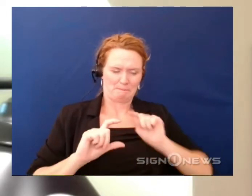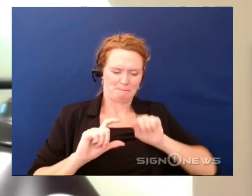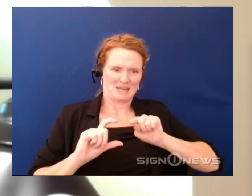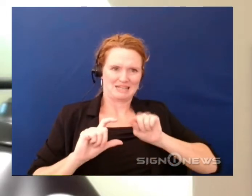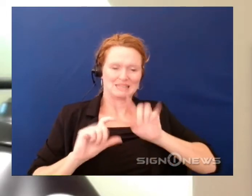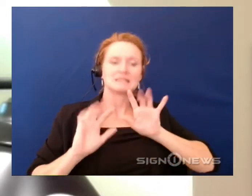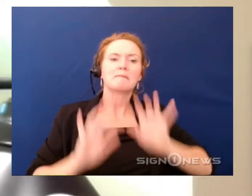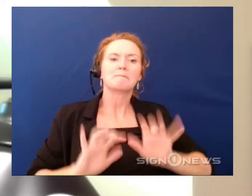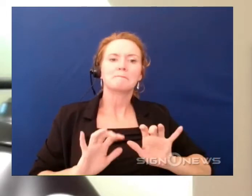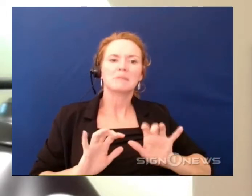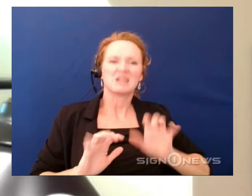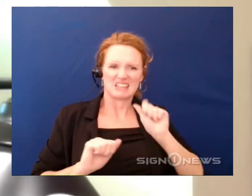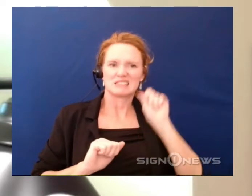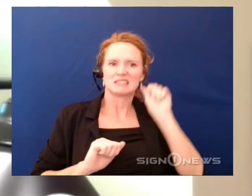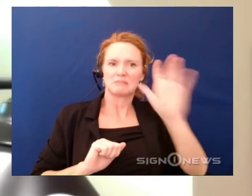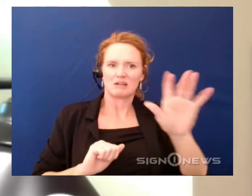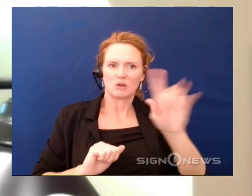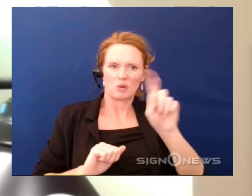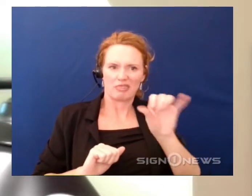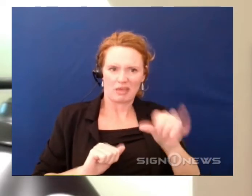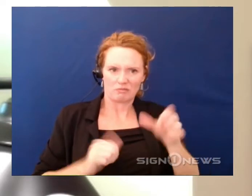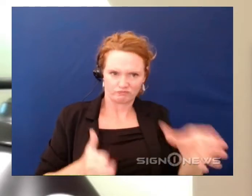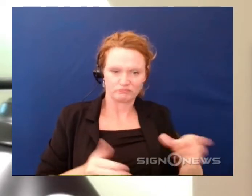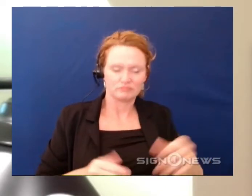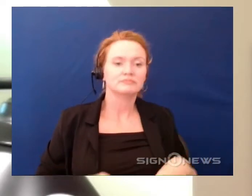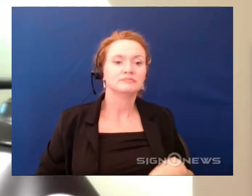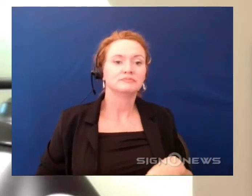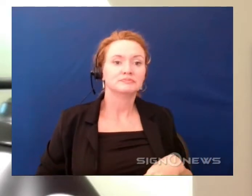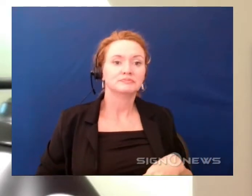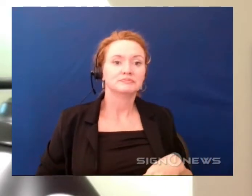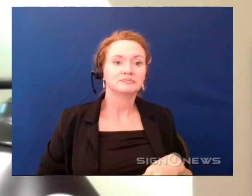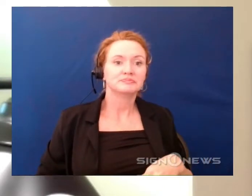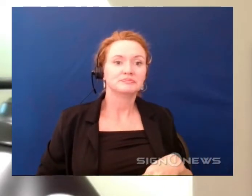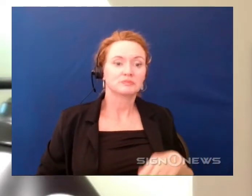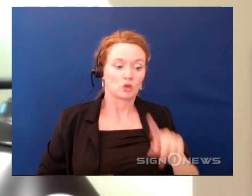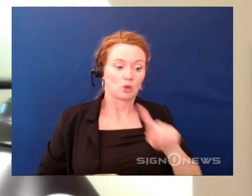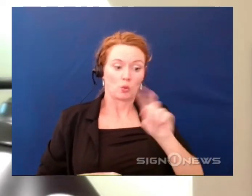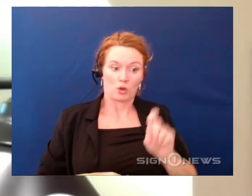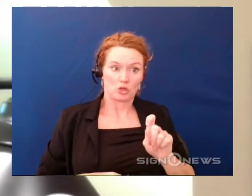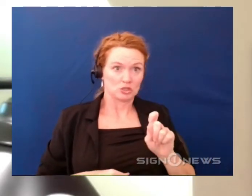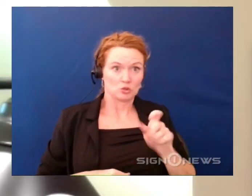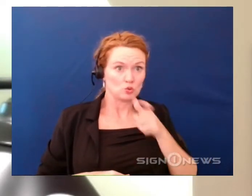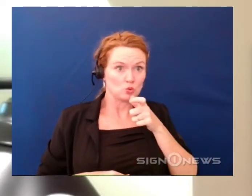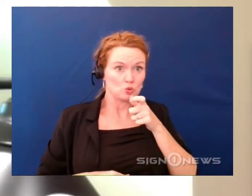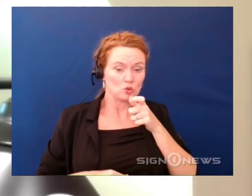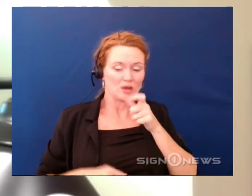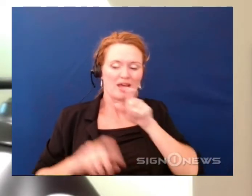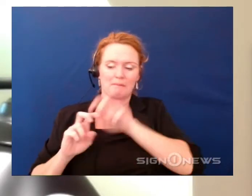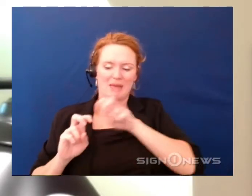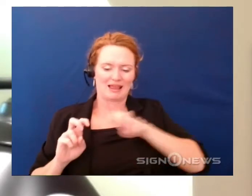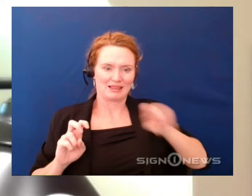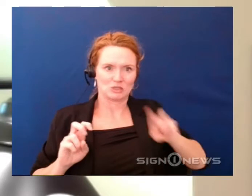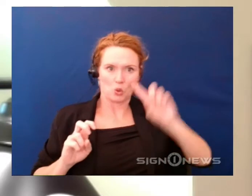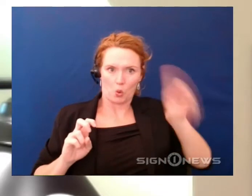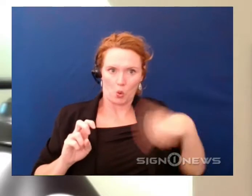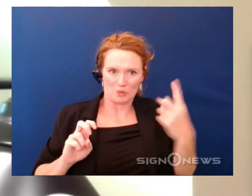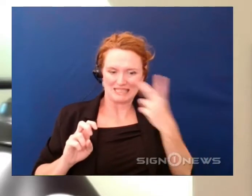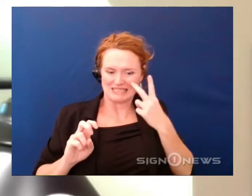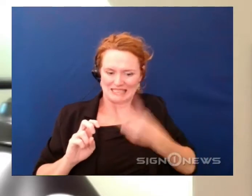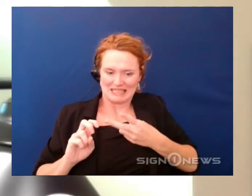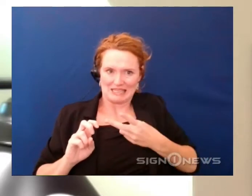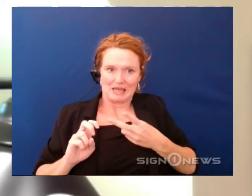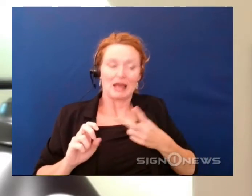typing them in. The questions will only be visible to the panelists until we type a formal answer and post